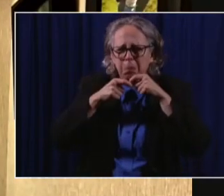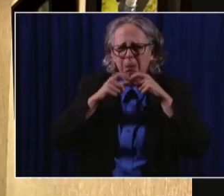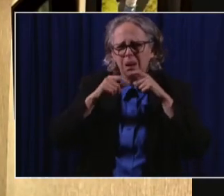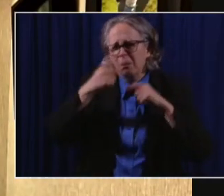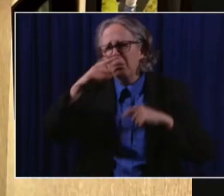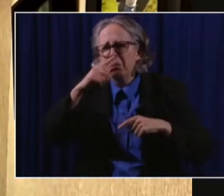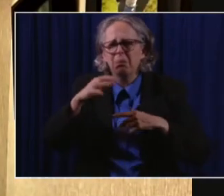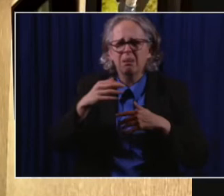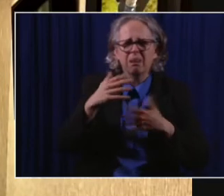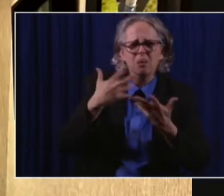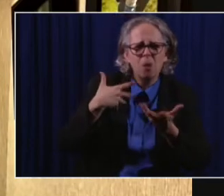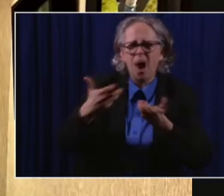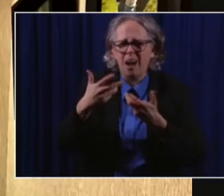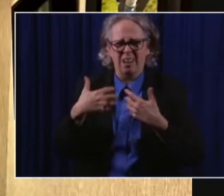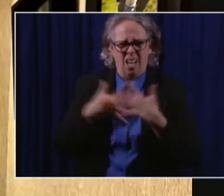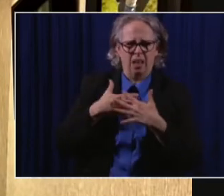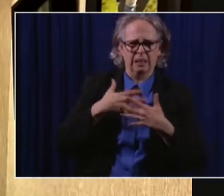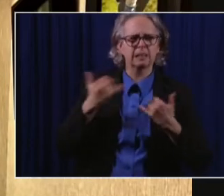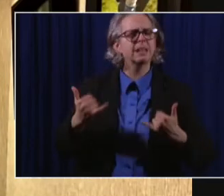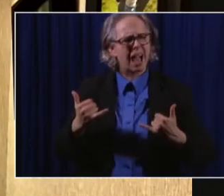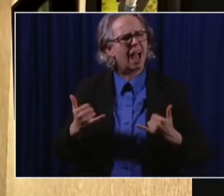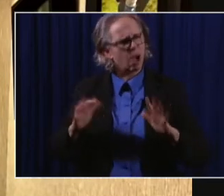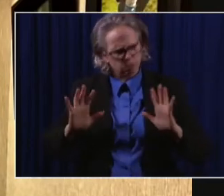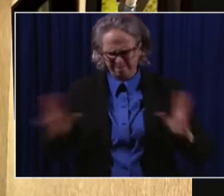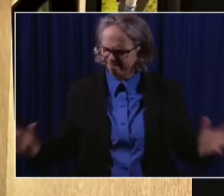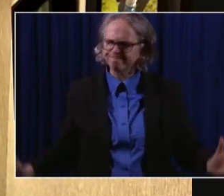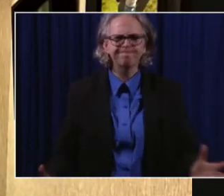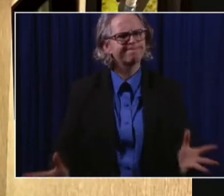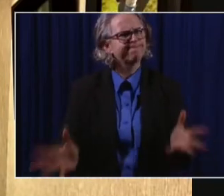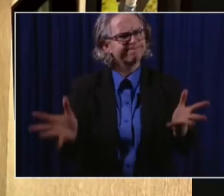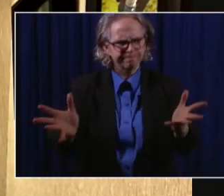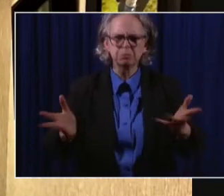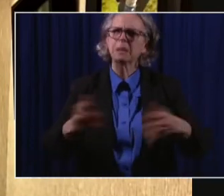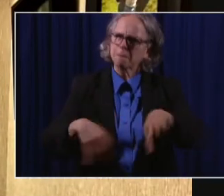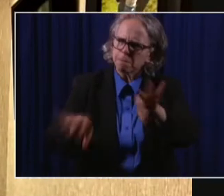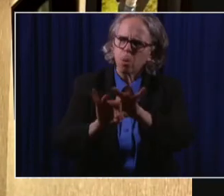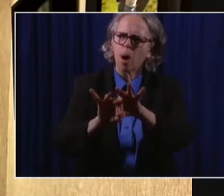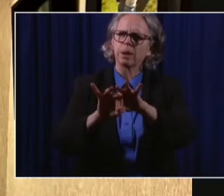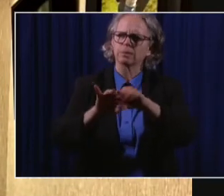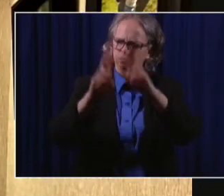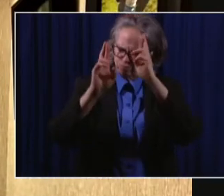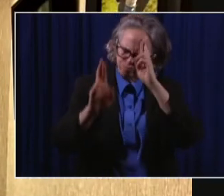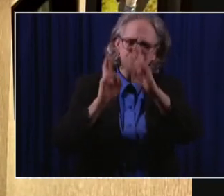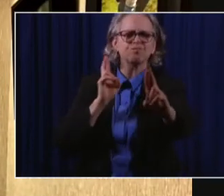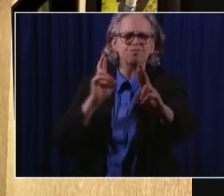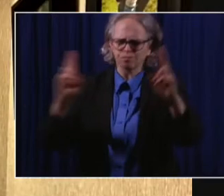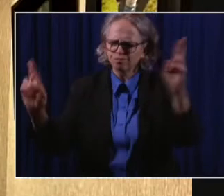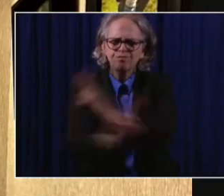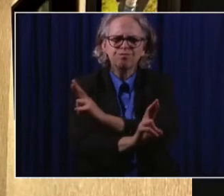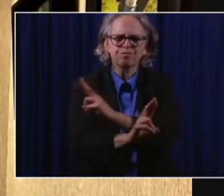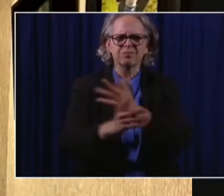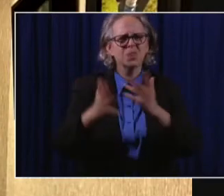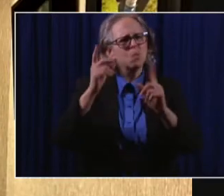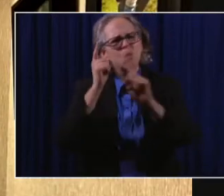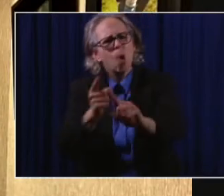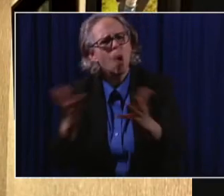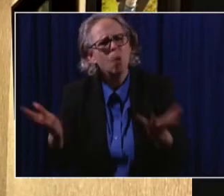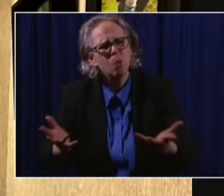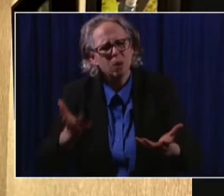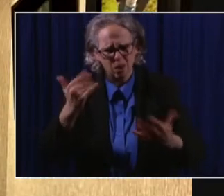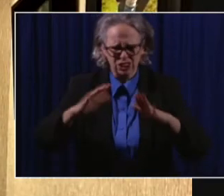But I think if we really share this mentality that we're all in this together, we're doing this for our kids so our kids can be in